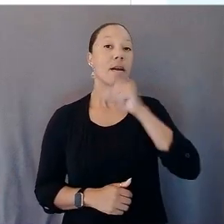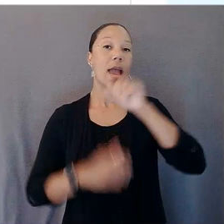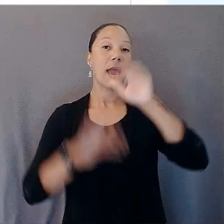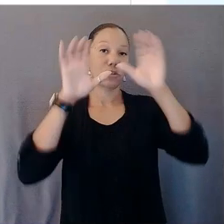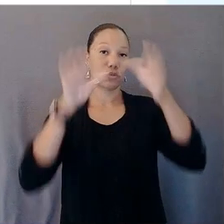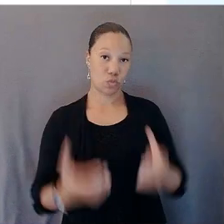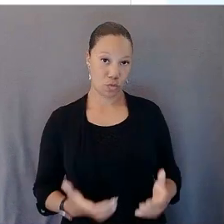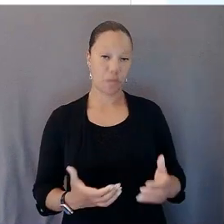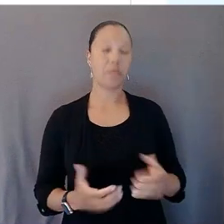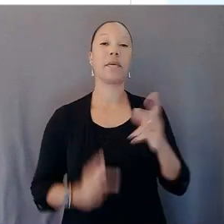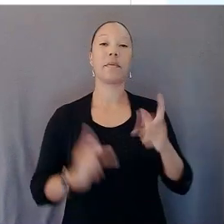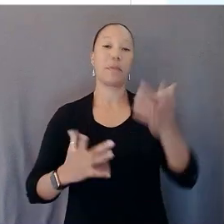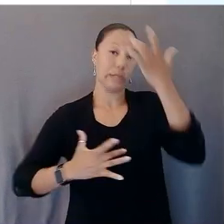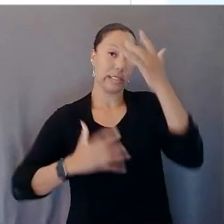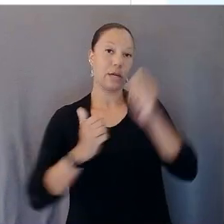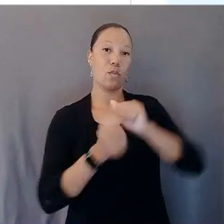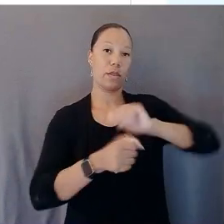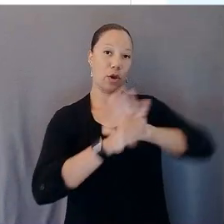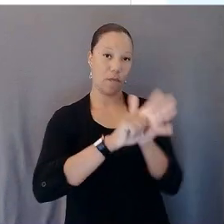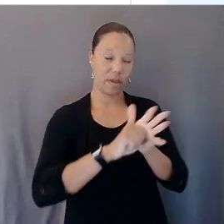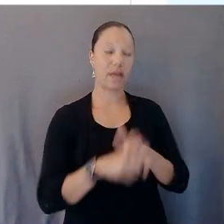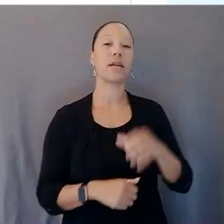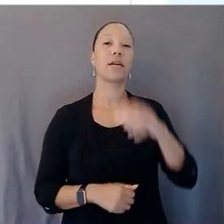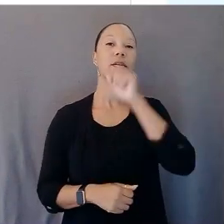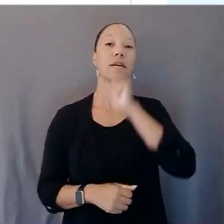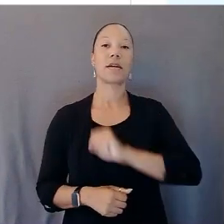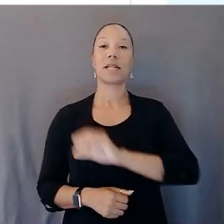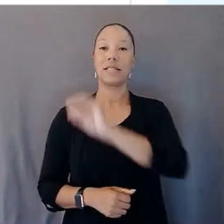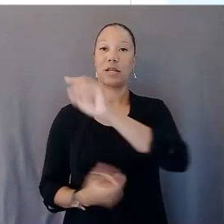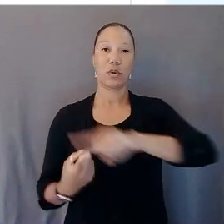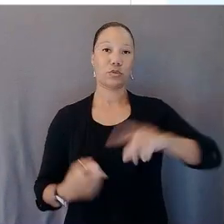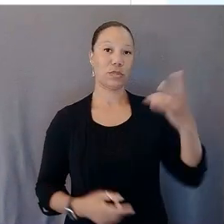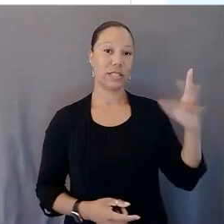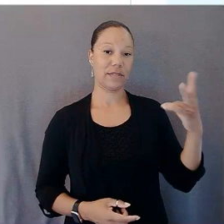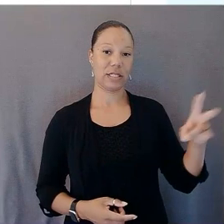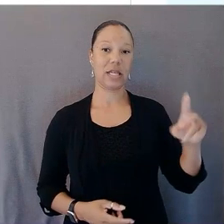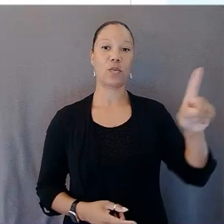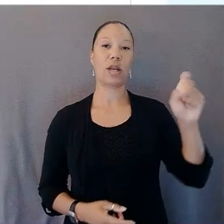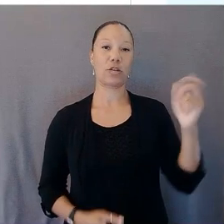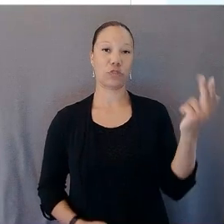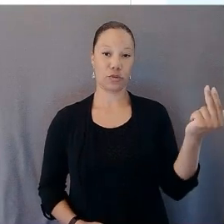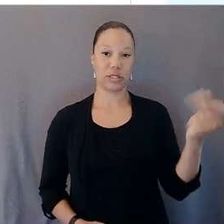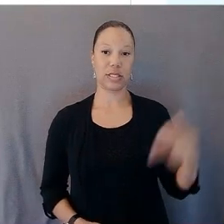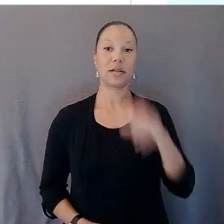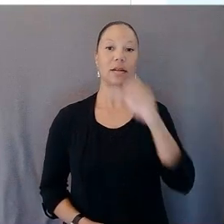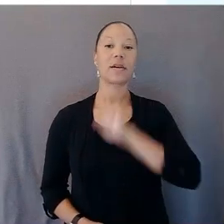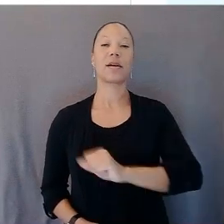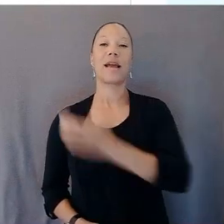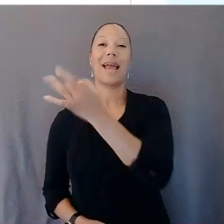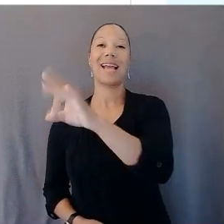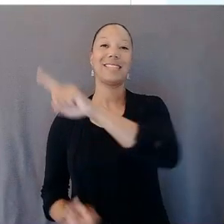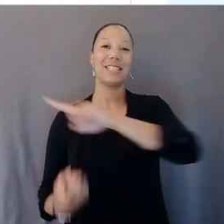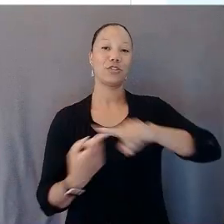the confirmed COVID cases are as follows. In the age group of 0 through 17, there are 113. In the age group 18